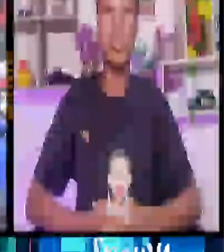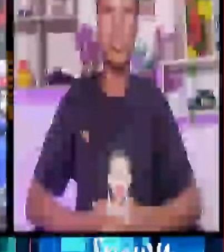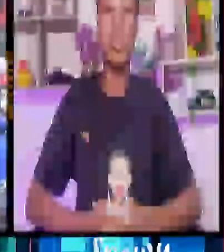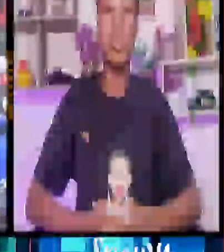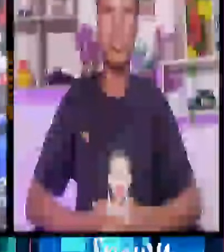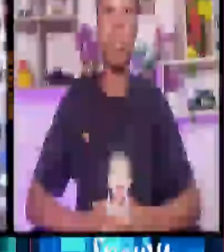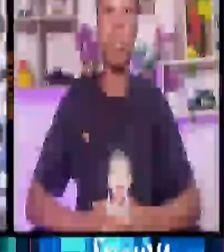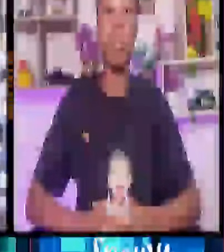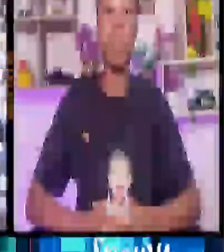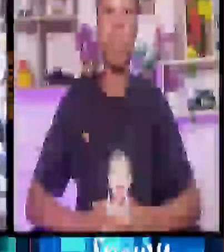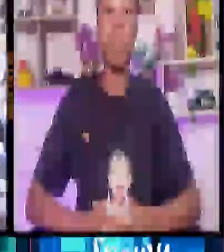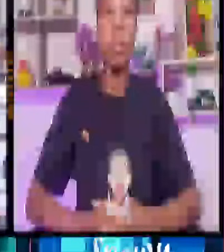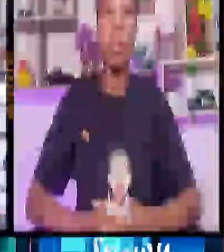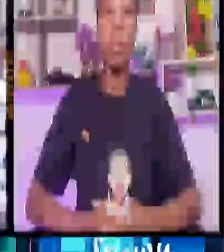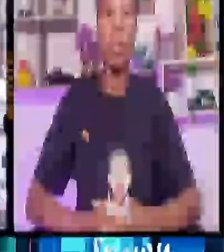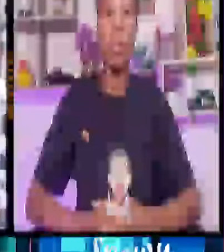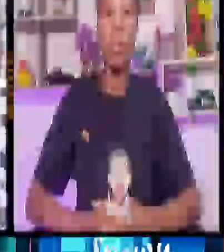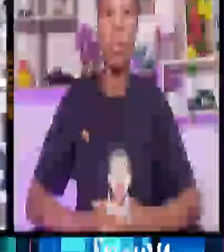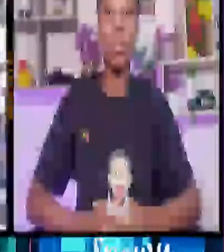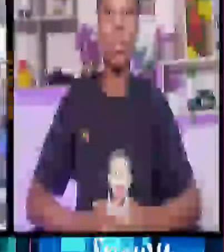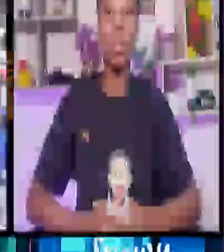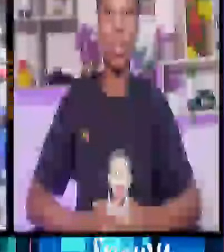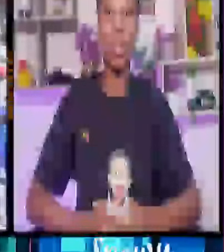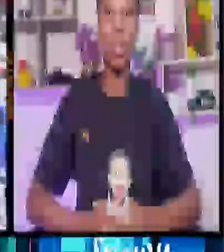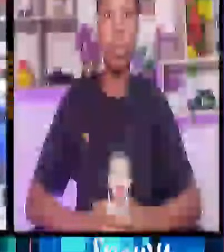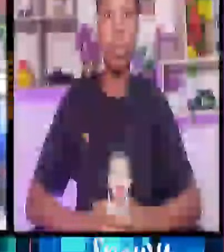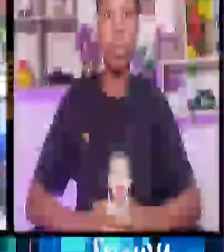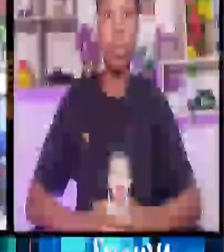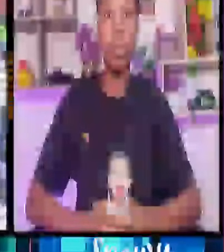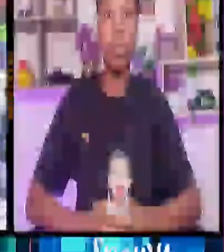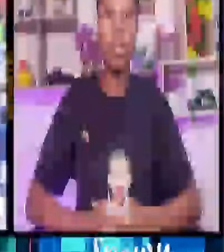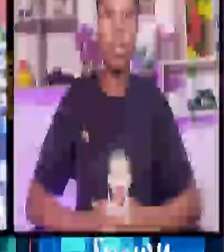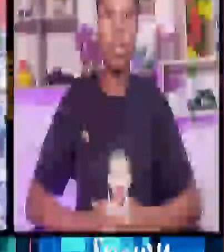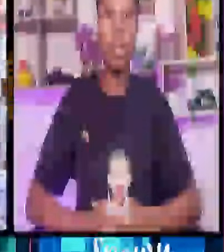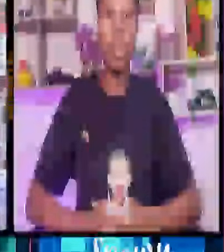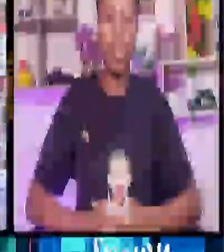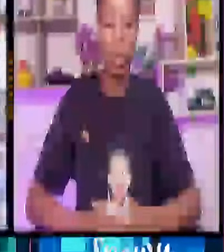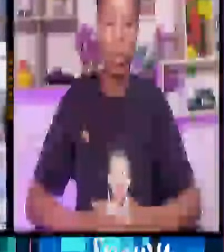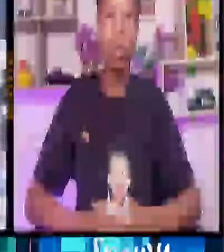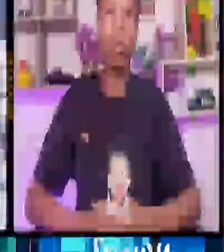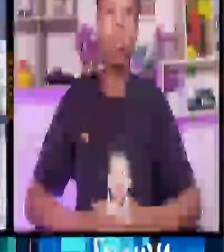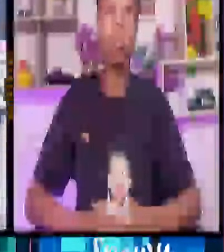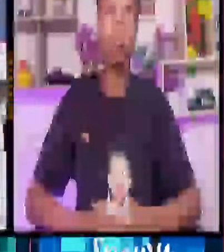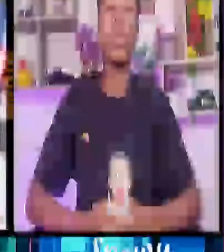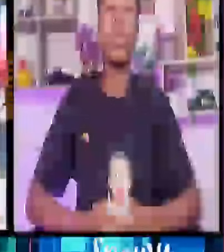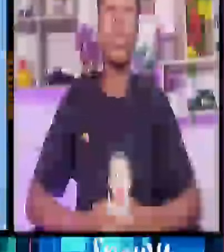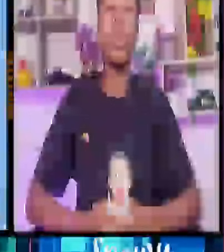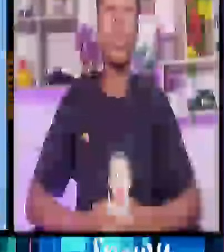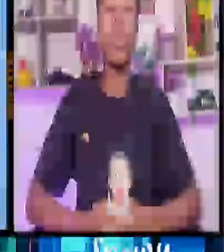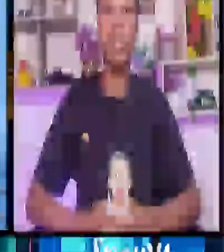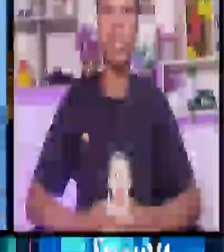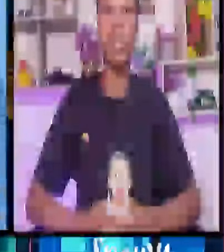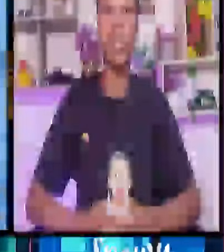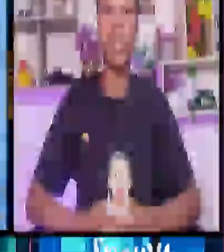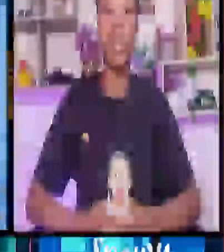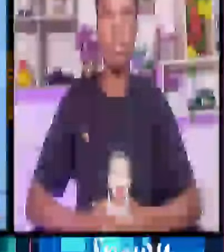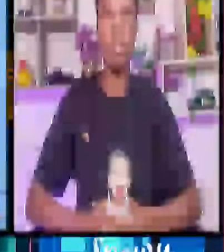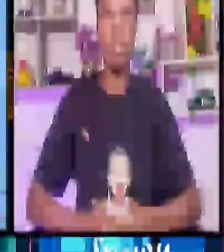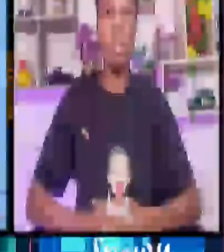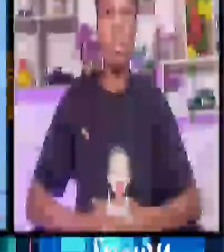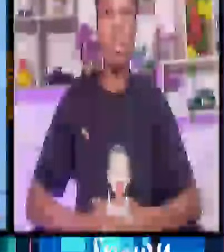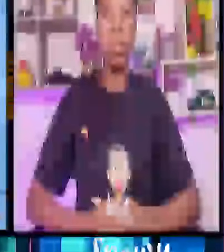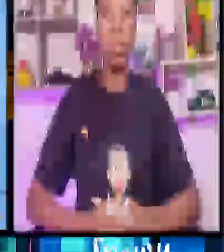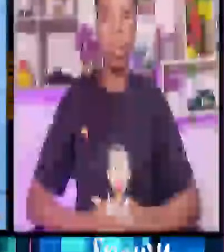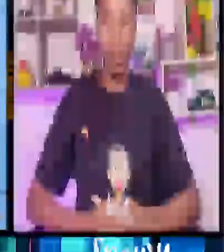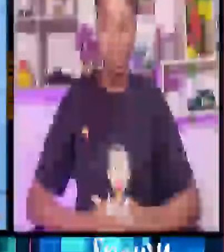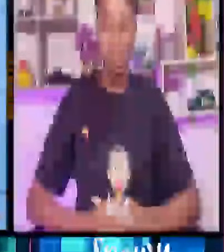We're still of the firm belief that this is a conversation that has sparked anyway, and the general public is quite interested in this. This is why we're having